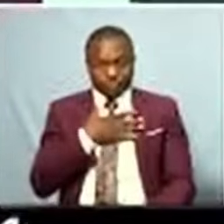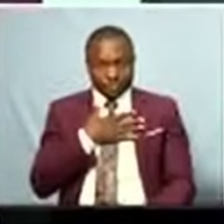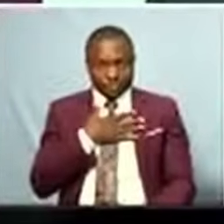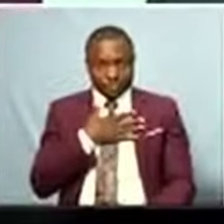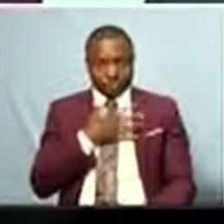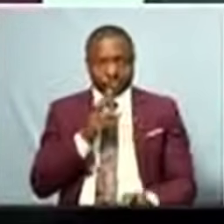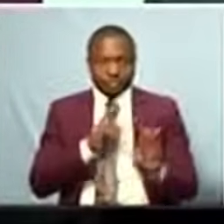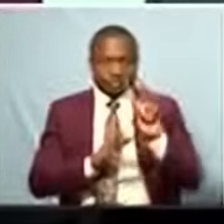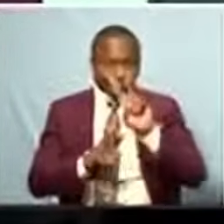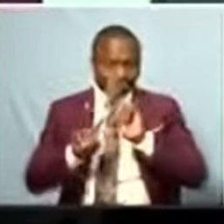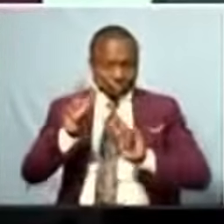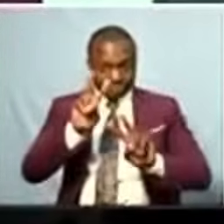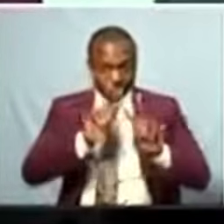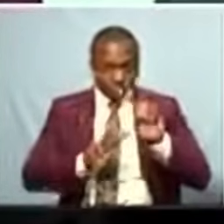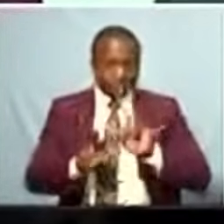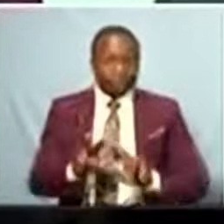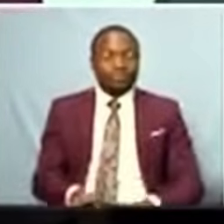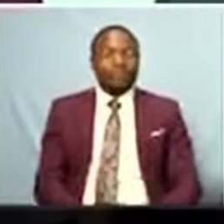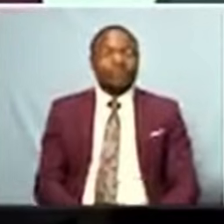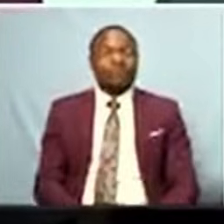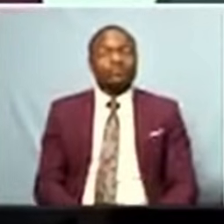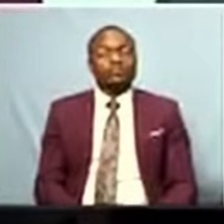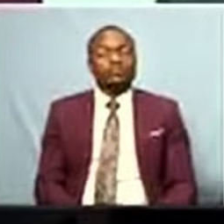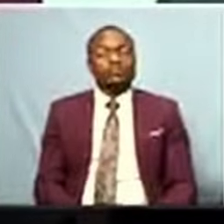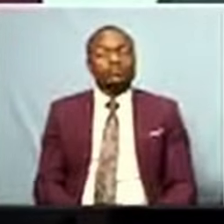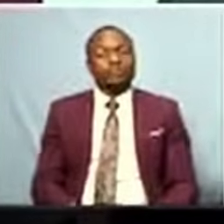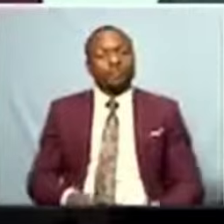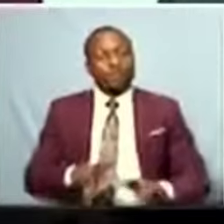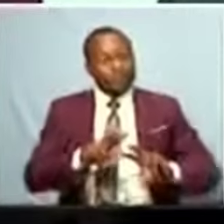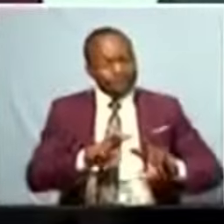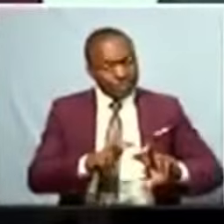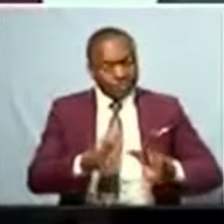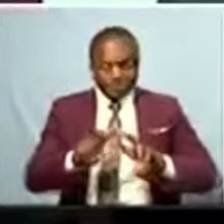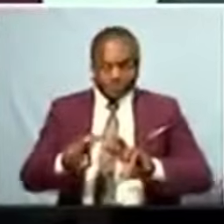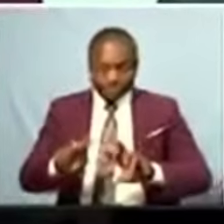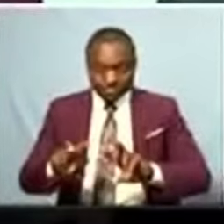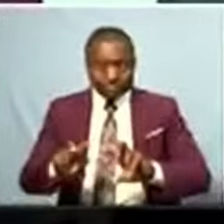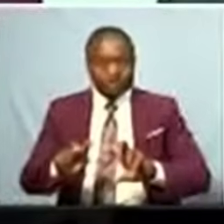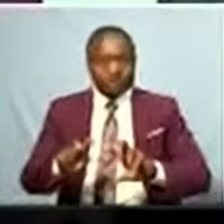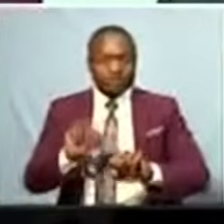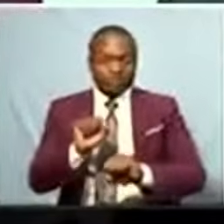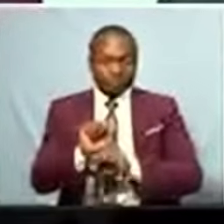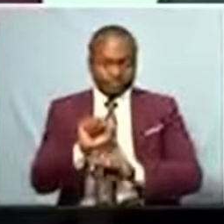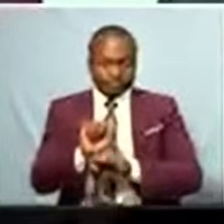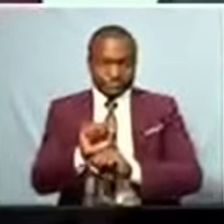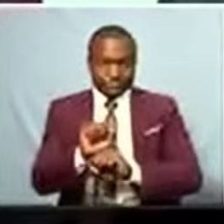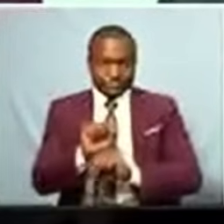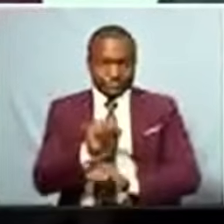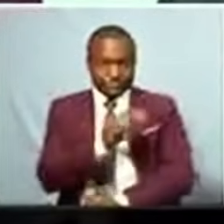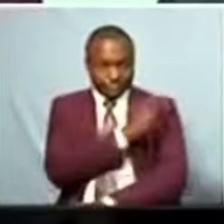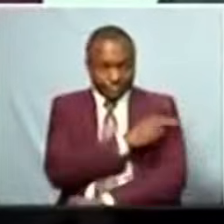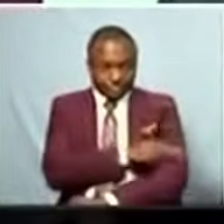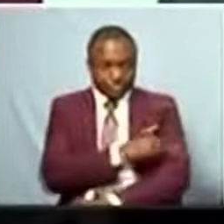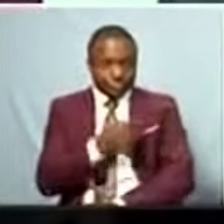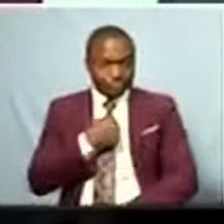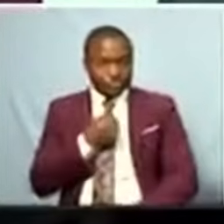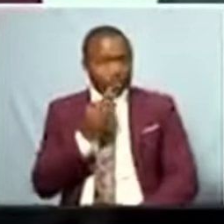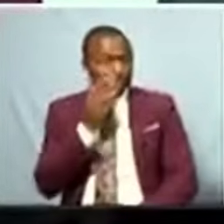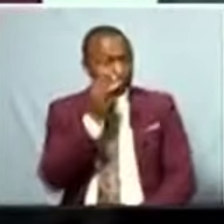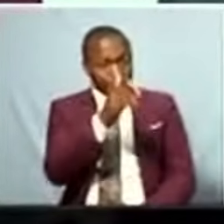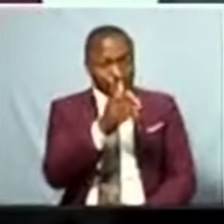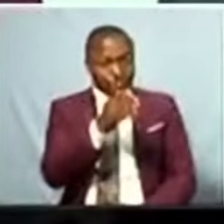visits and checking on the operation of the hospital. that I went to Solwezi General